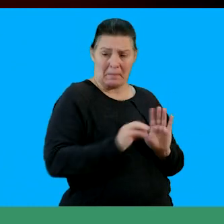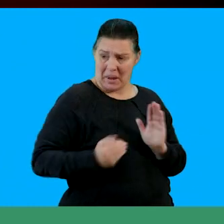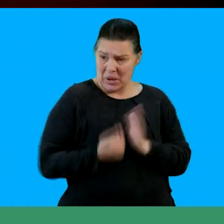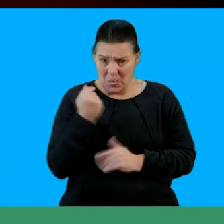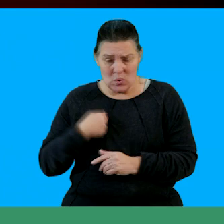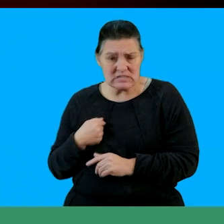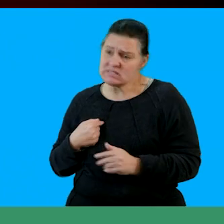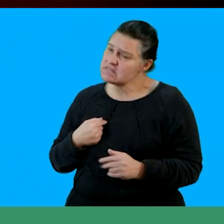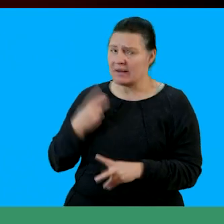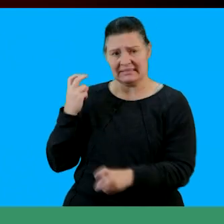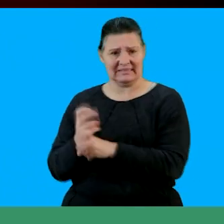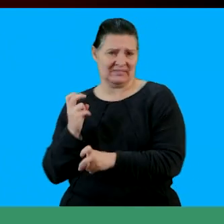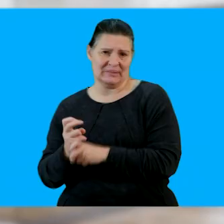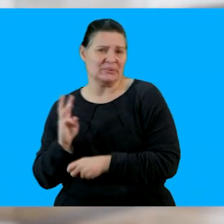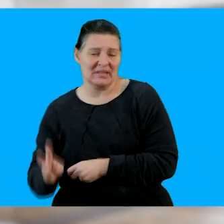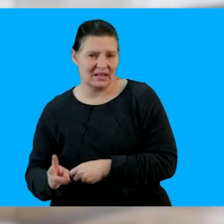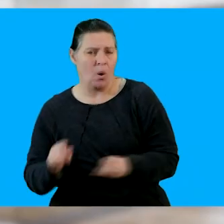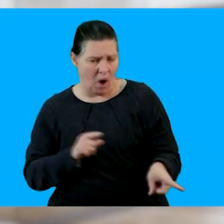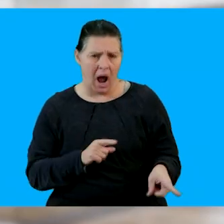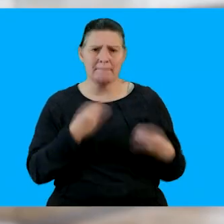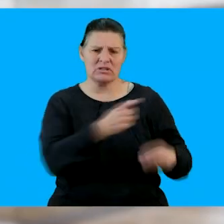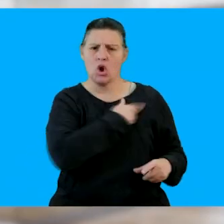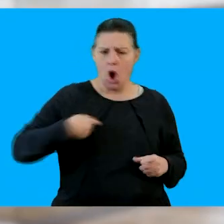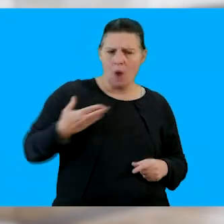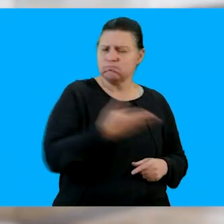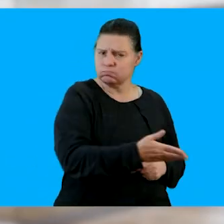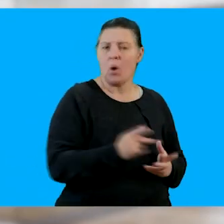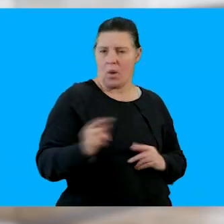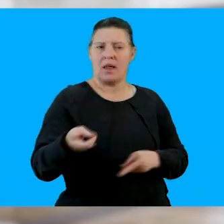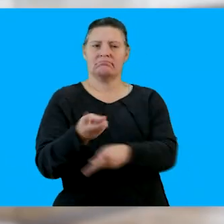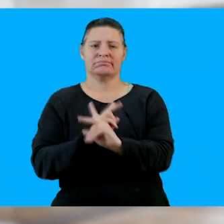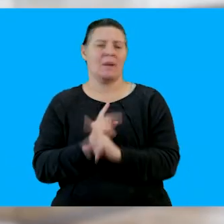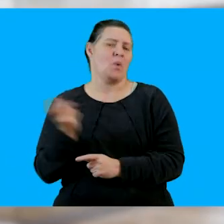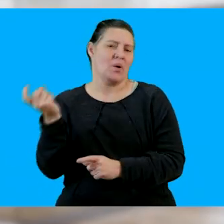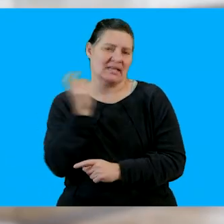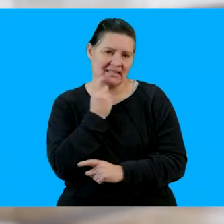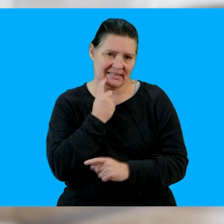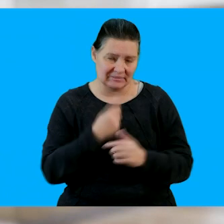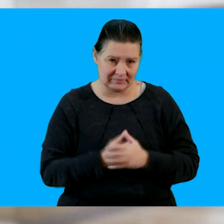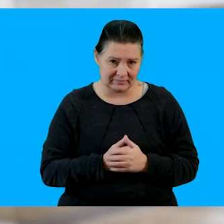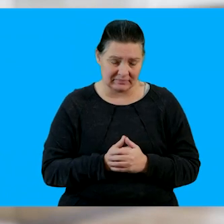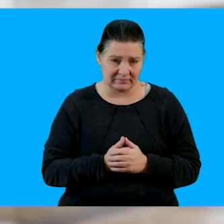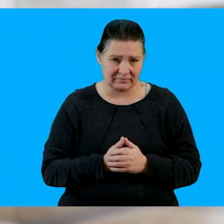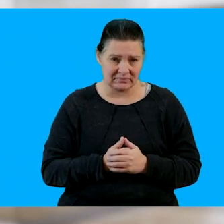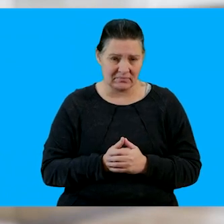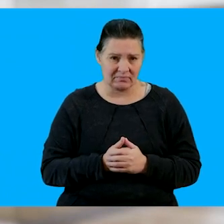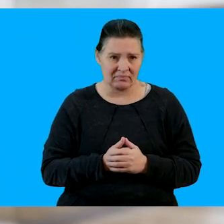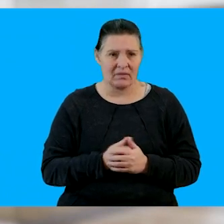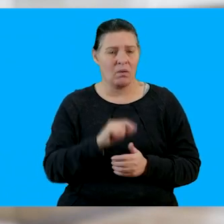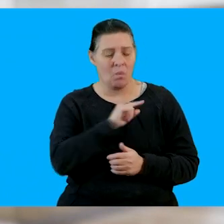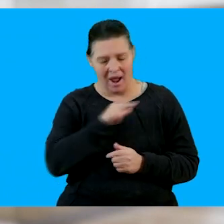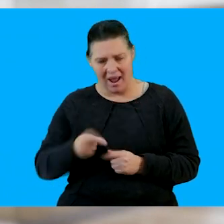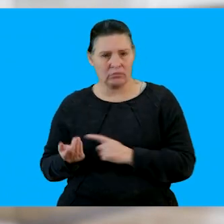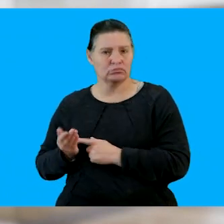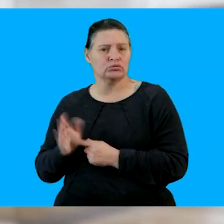So obviously for a new business that has just started, it's going to be difficult for them to get funding because they